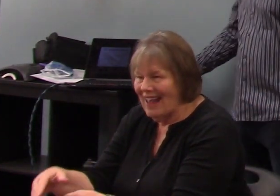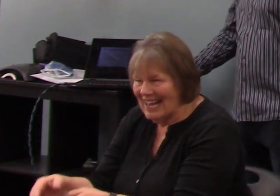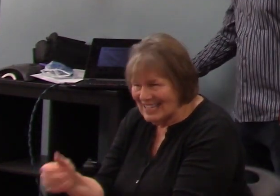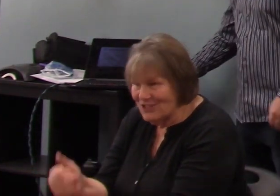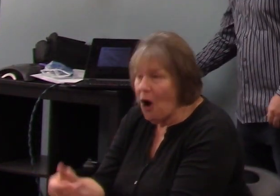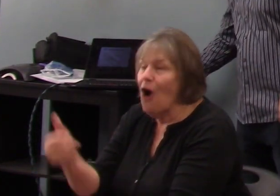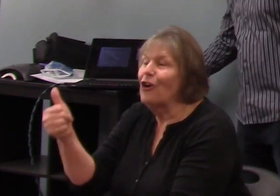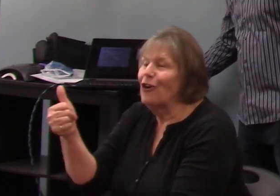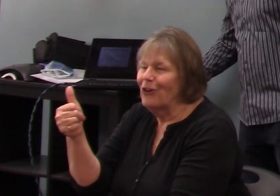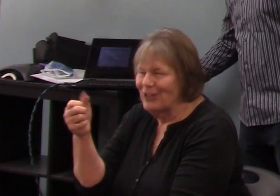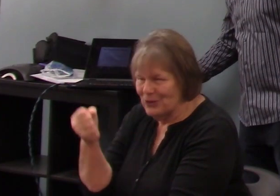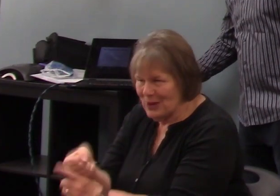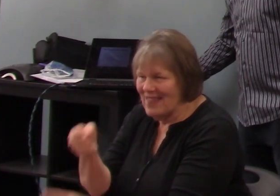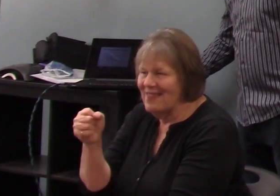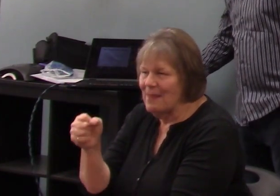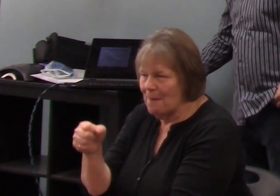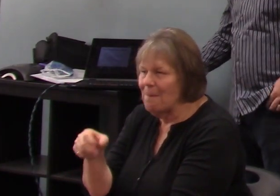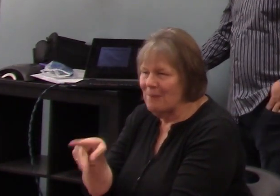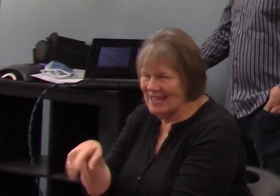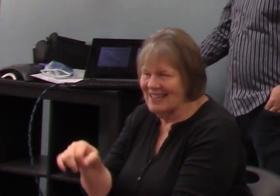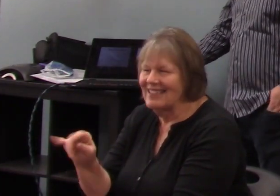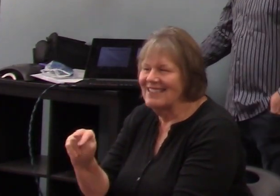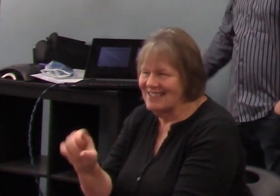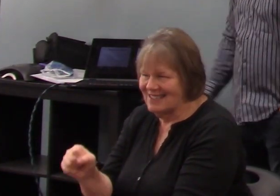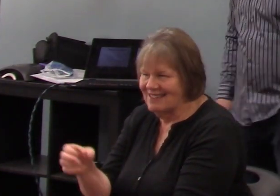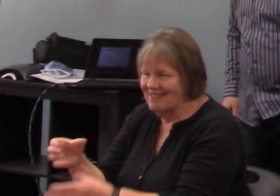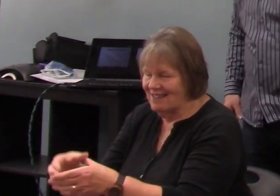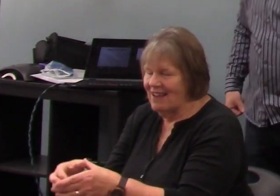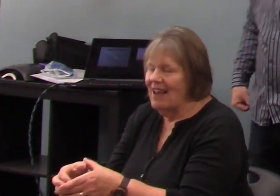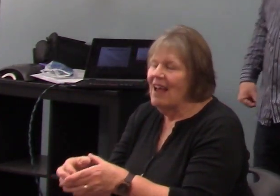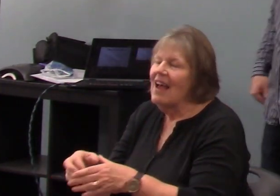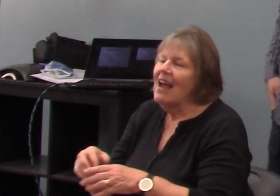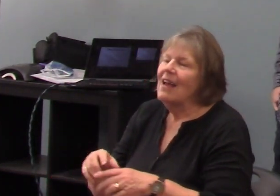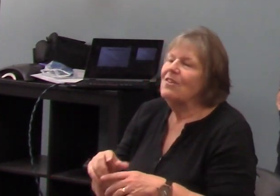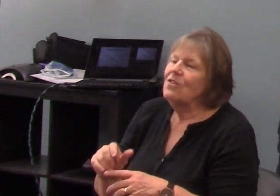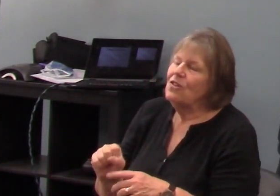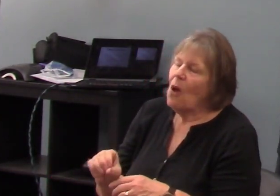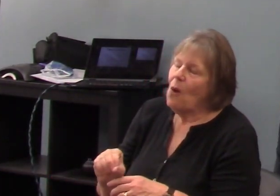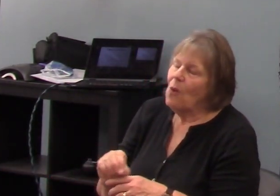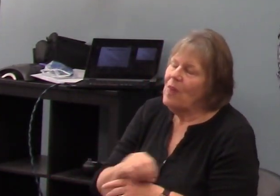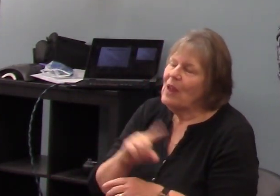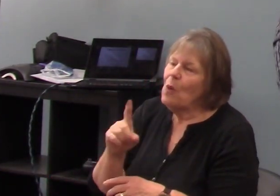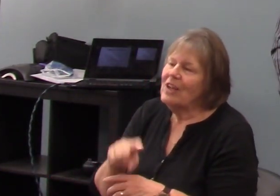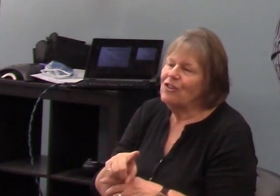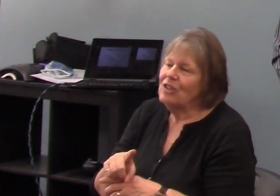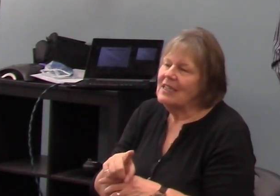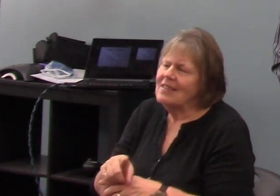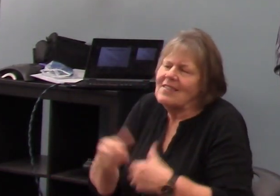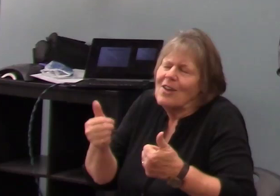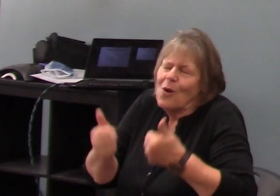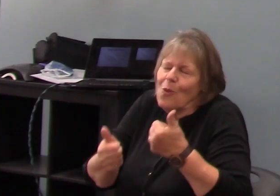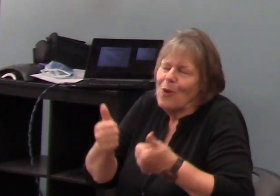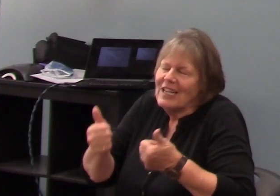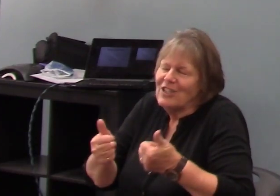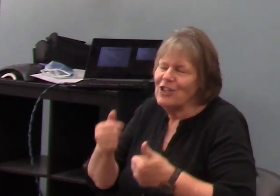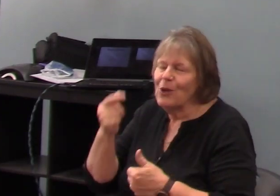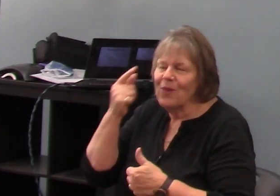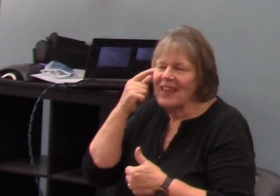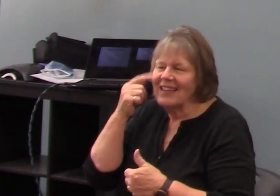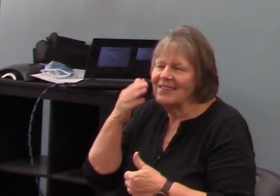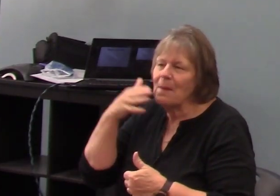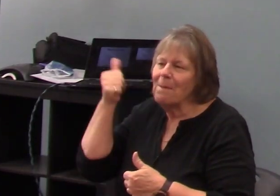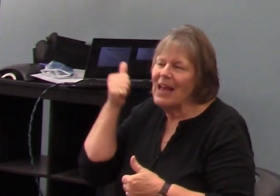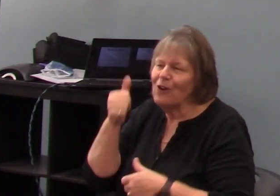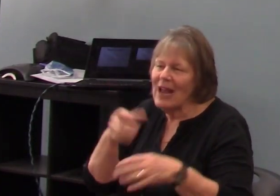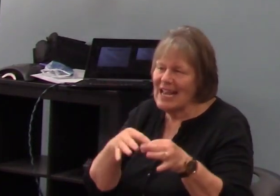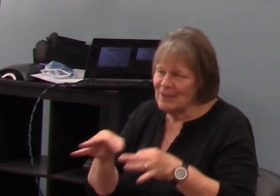the idea here, okay? But here's the question. What do you think? Which one do you think is a better explanation?